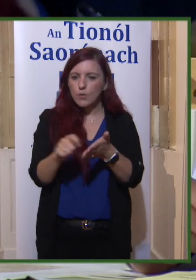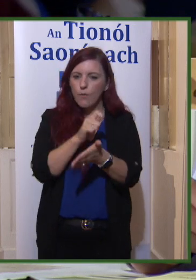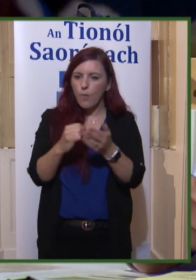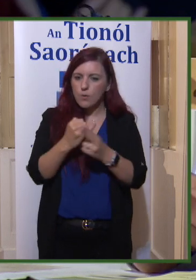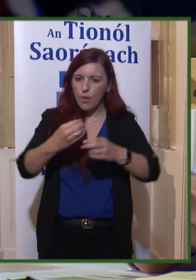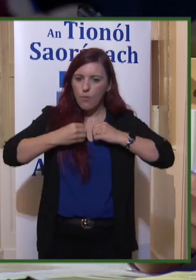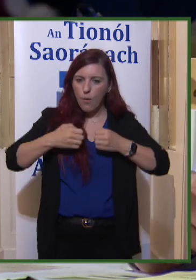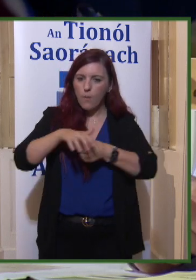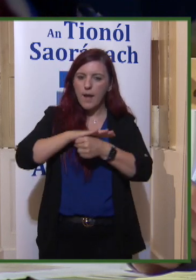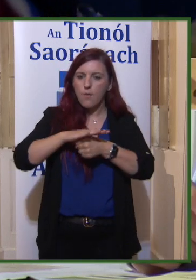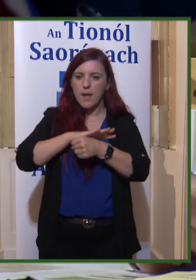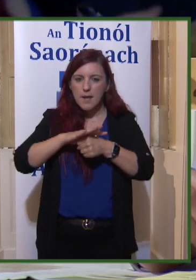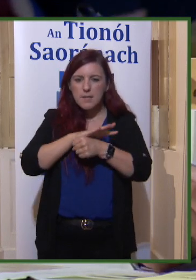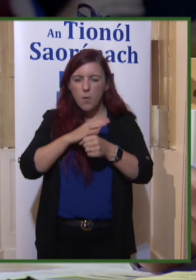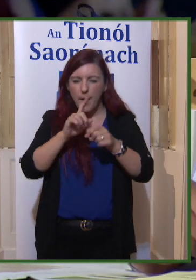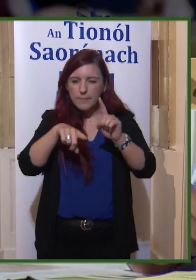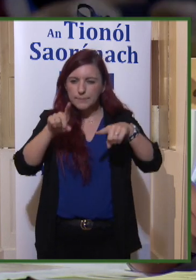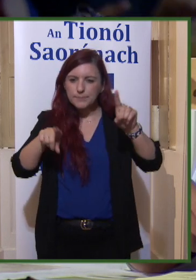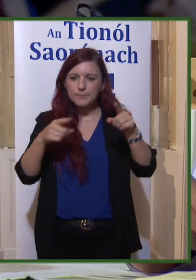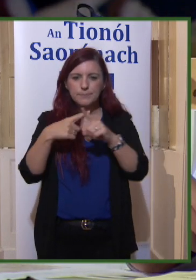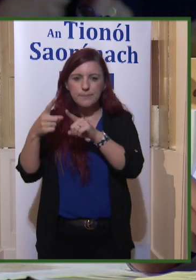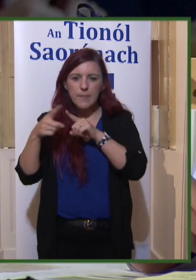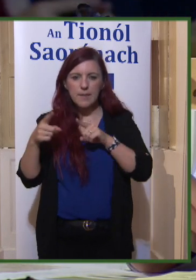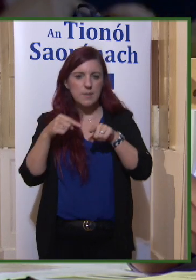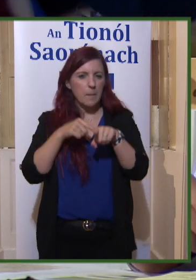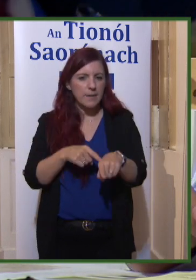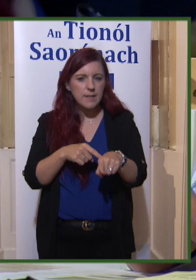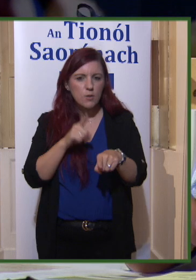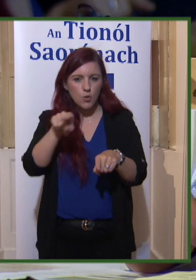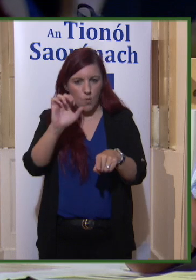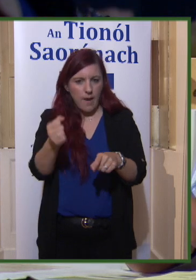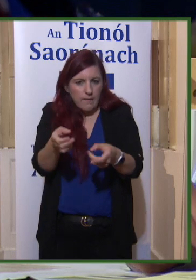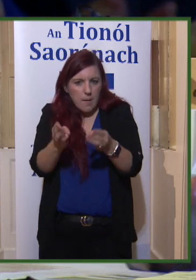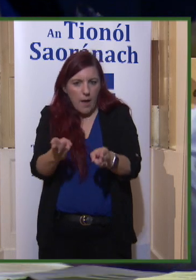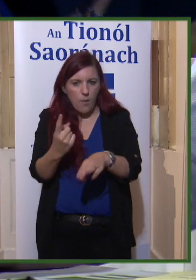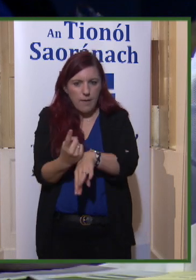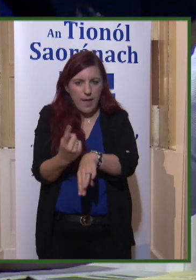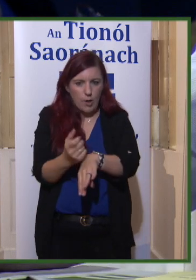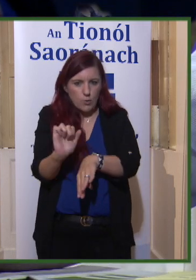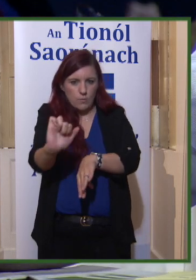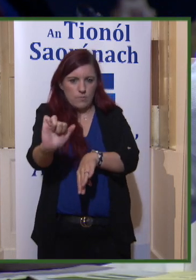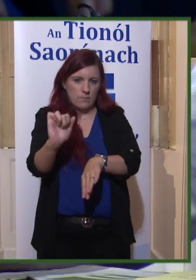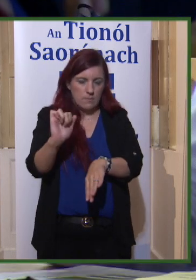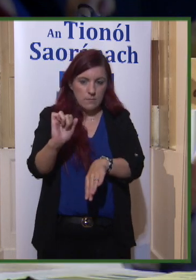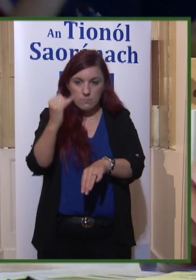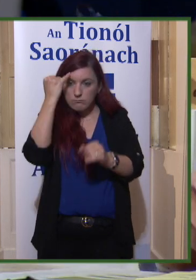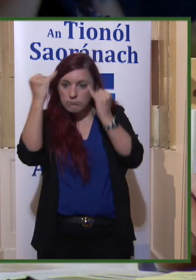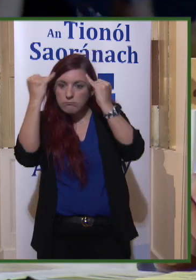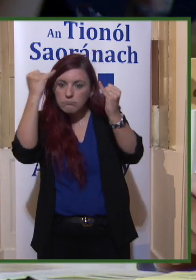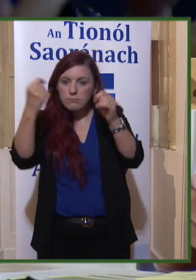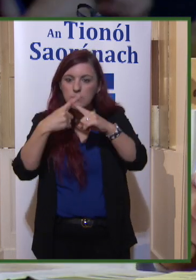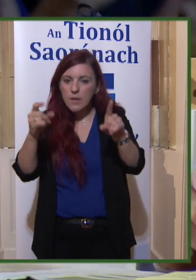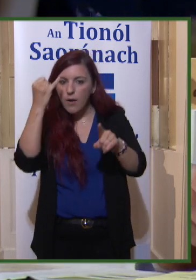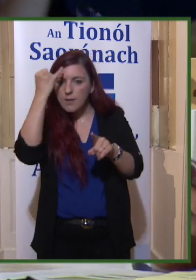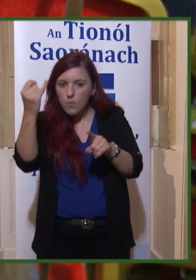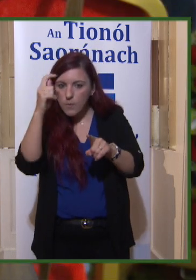particular constituency and so on. So you have the power to suggest what you